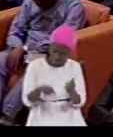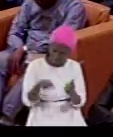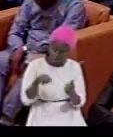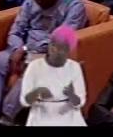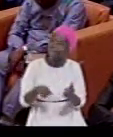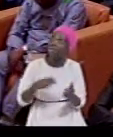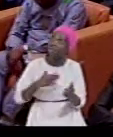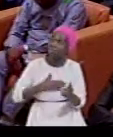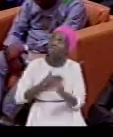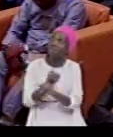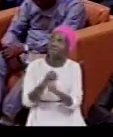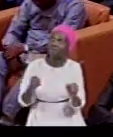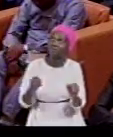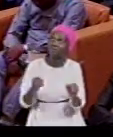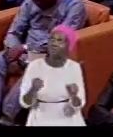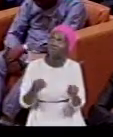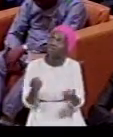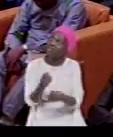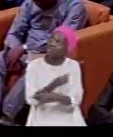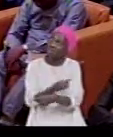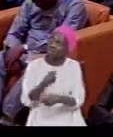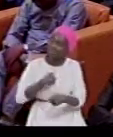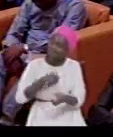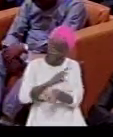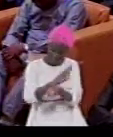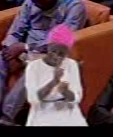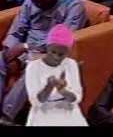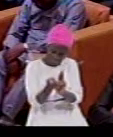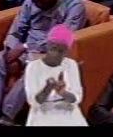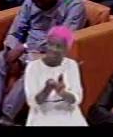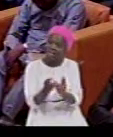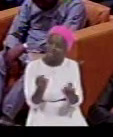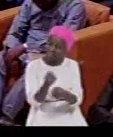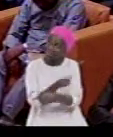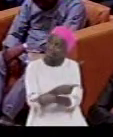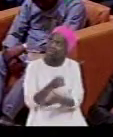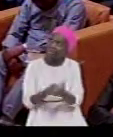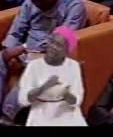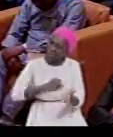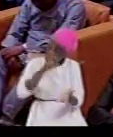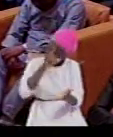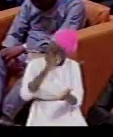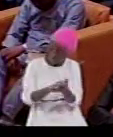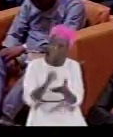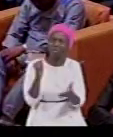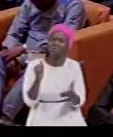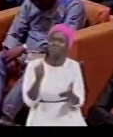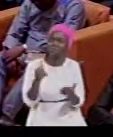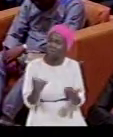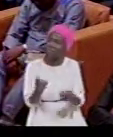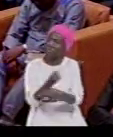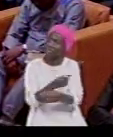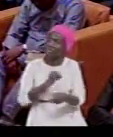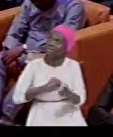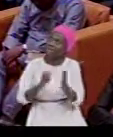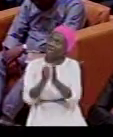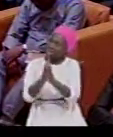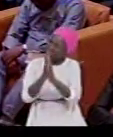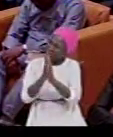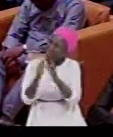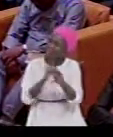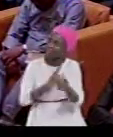my salvation, the day I repent, and the day I believe, and the day I call upon the Lord, and